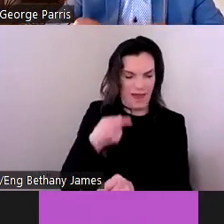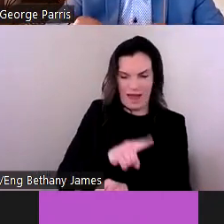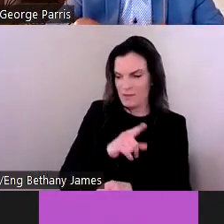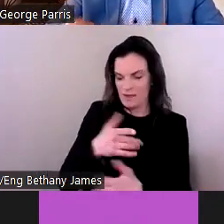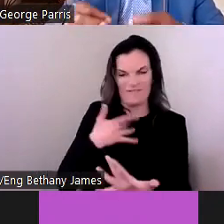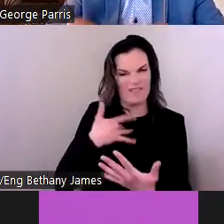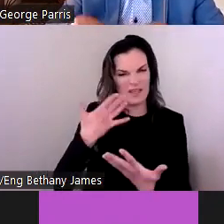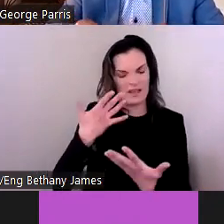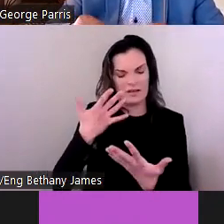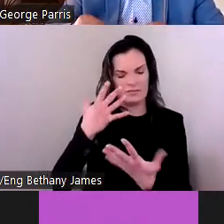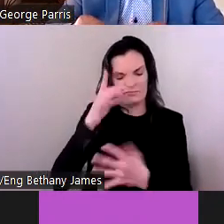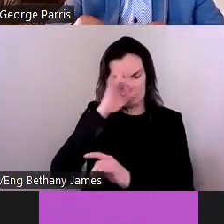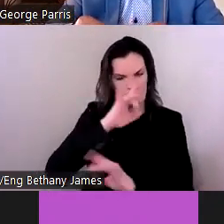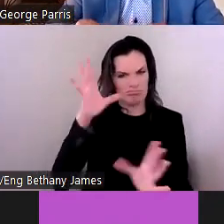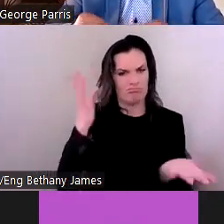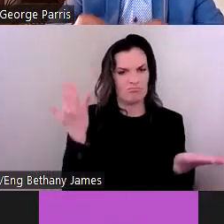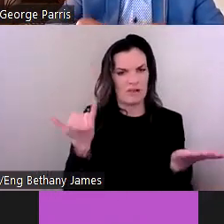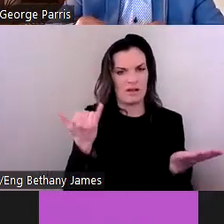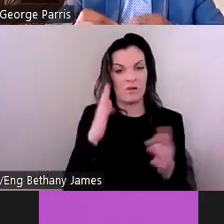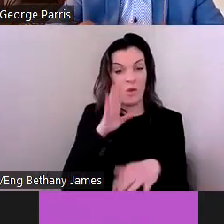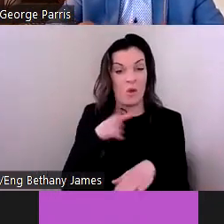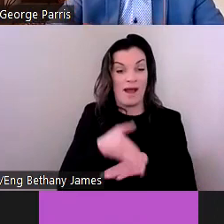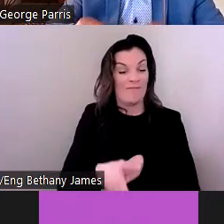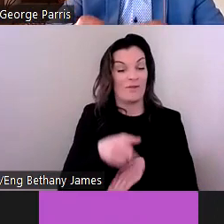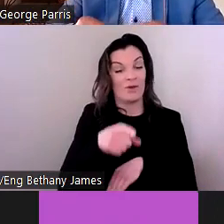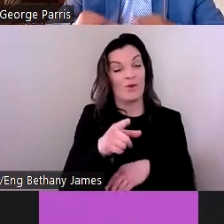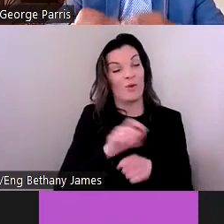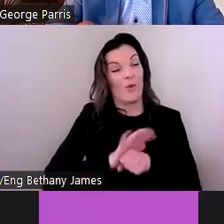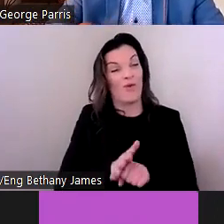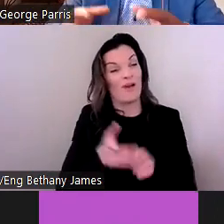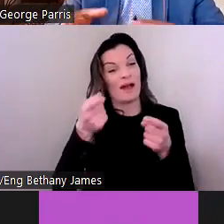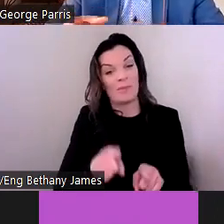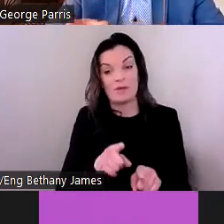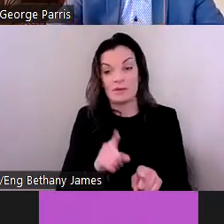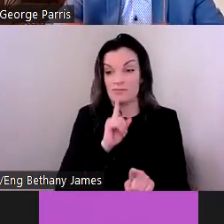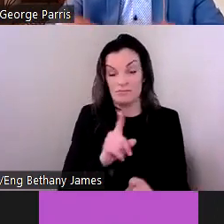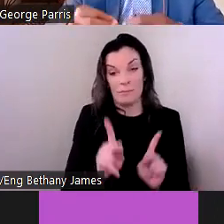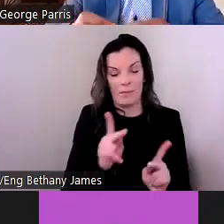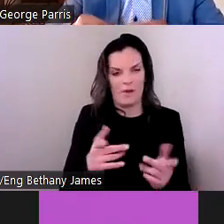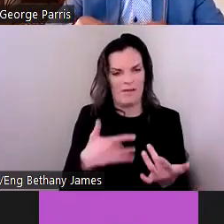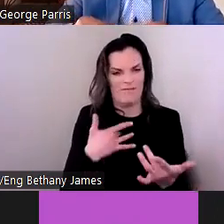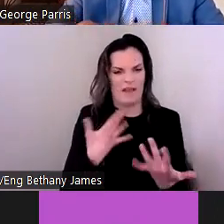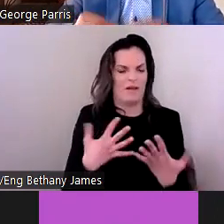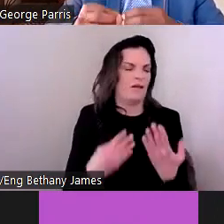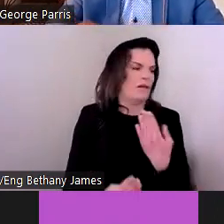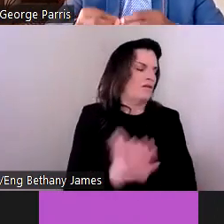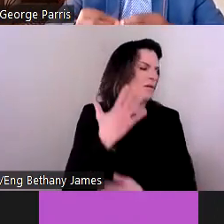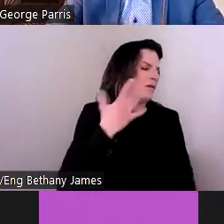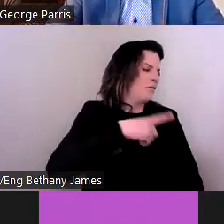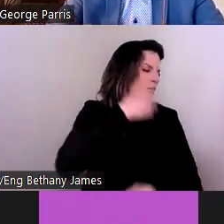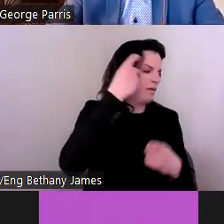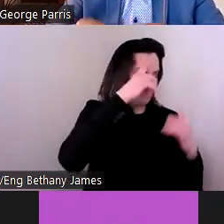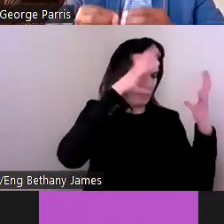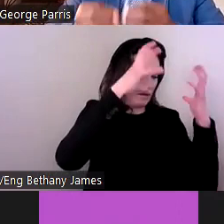didn't get counseling. Many people after COVID did not seek help. And in fact, many employers